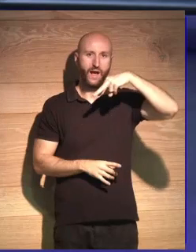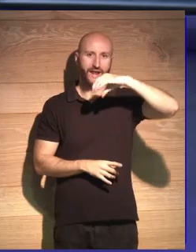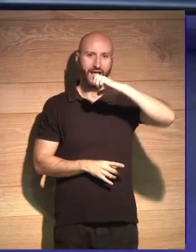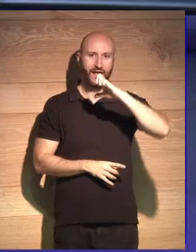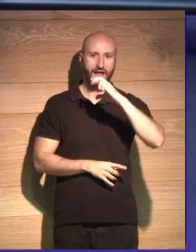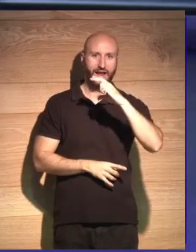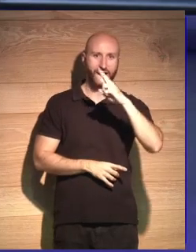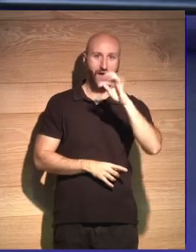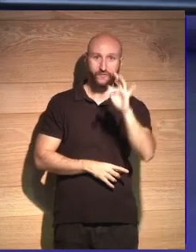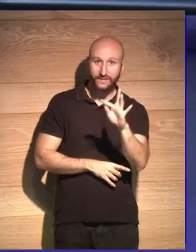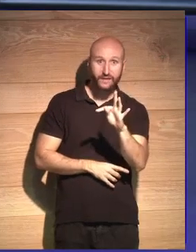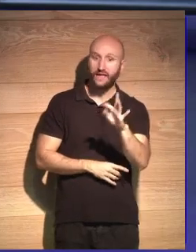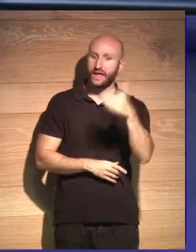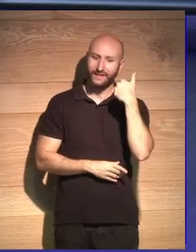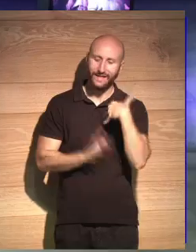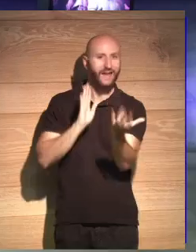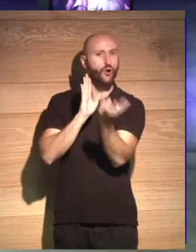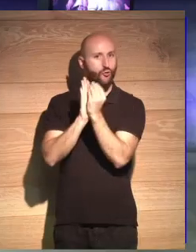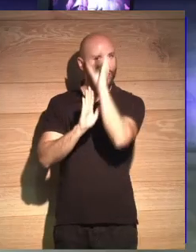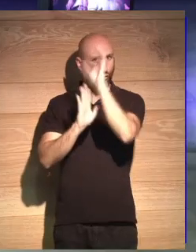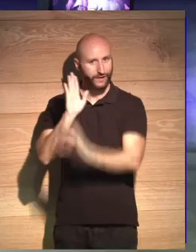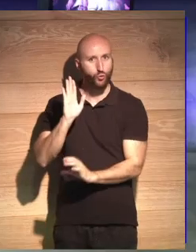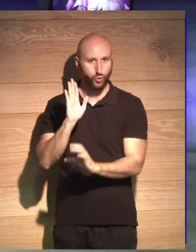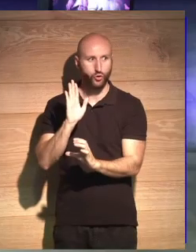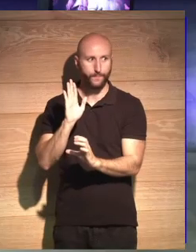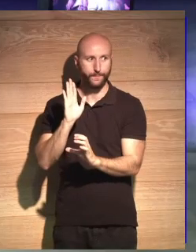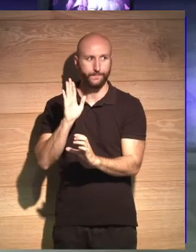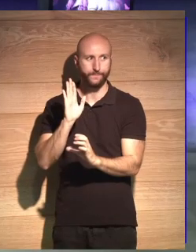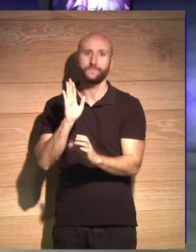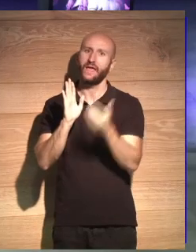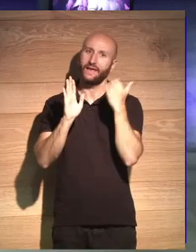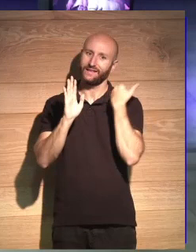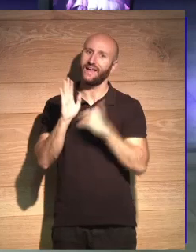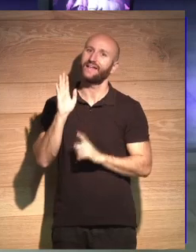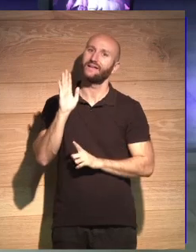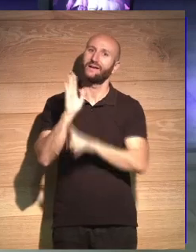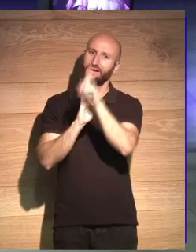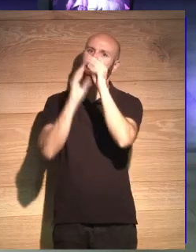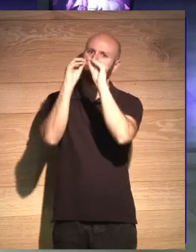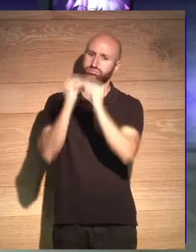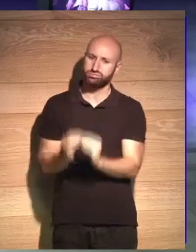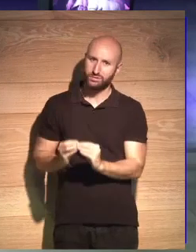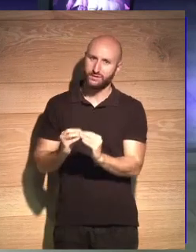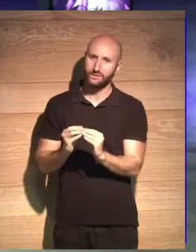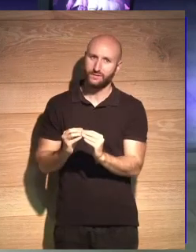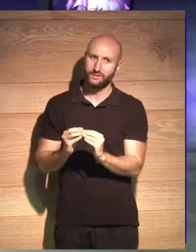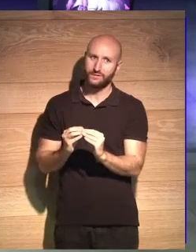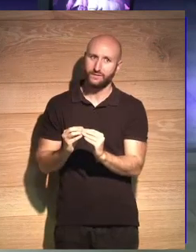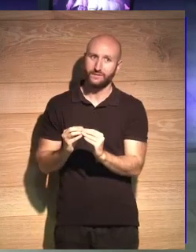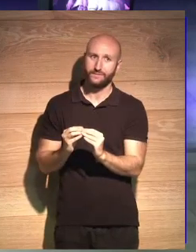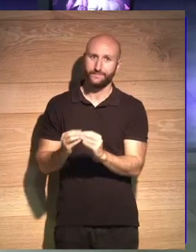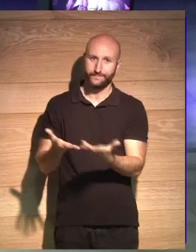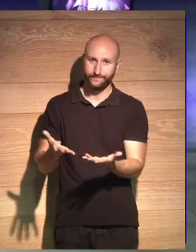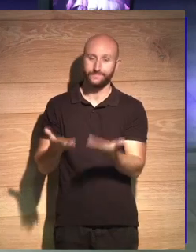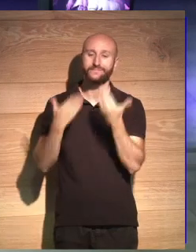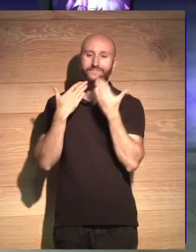with Minecraft, for instance. These are things that are already included in the academic agenda, and